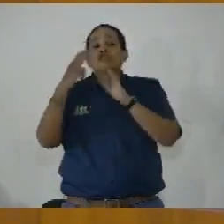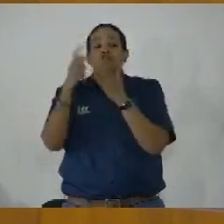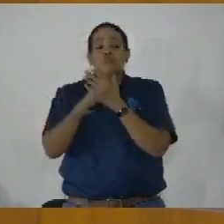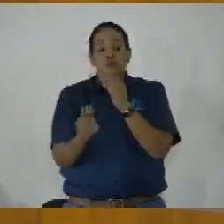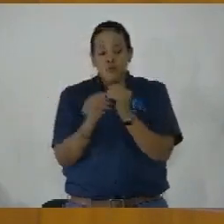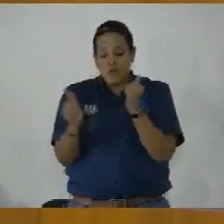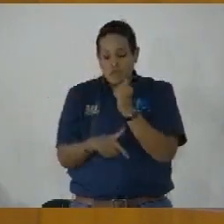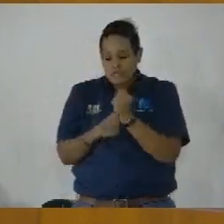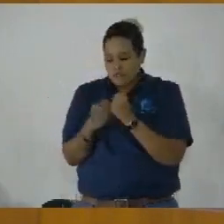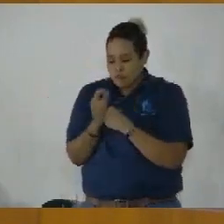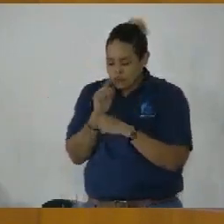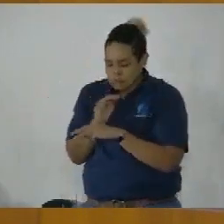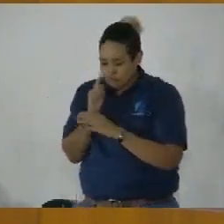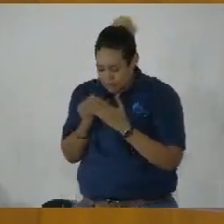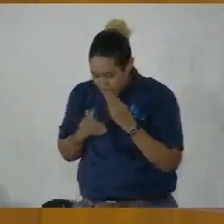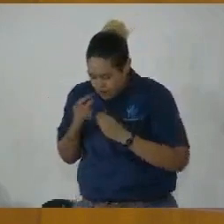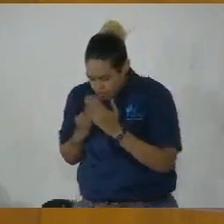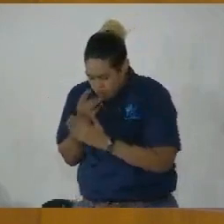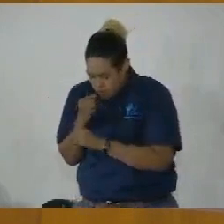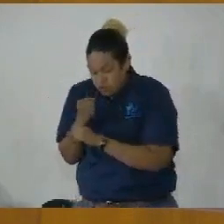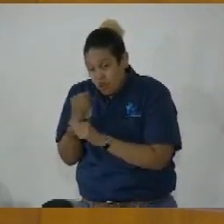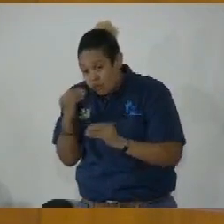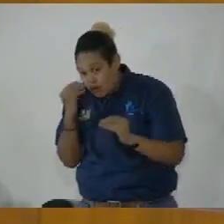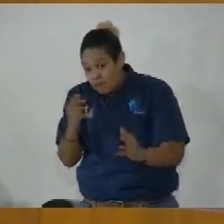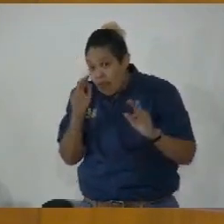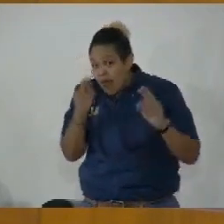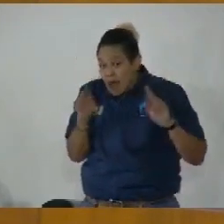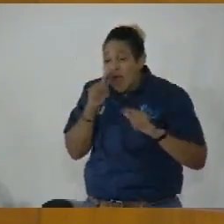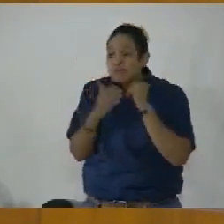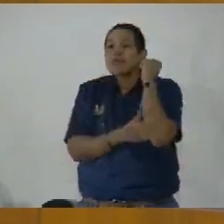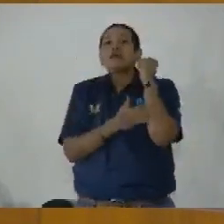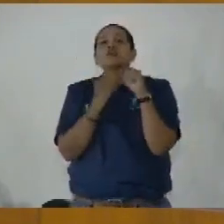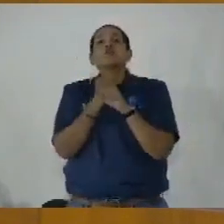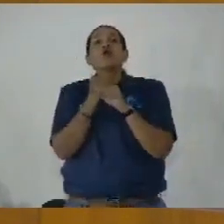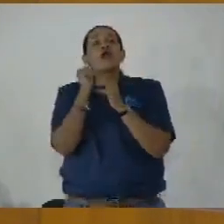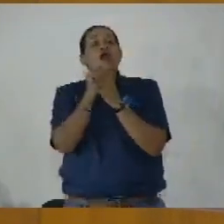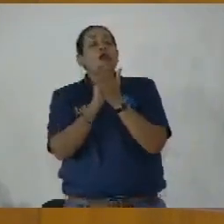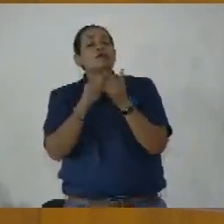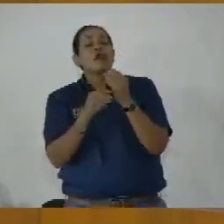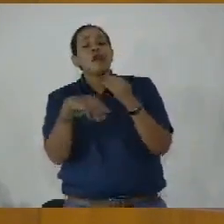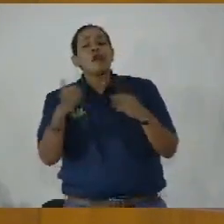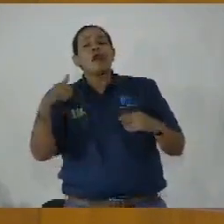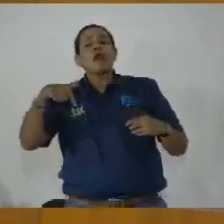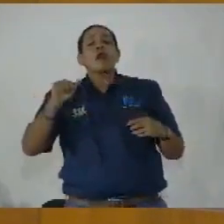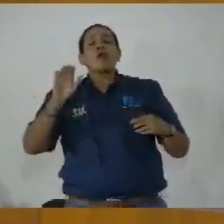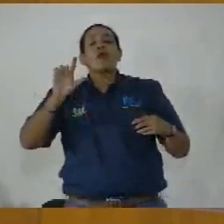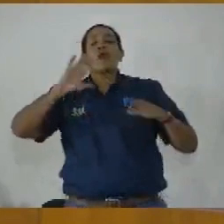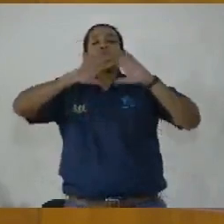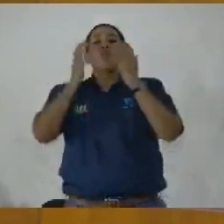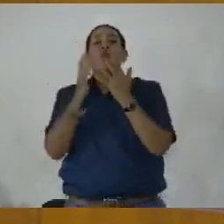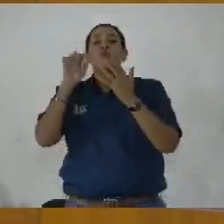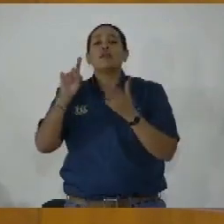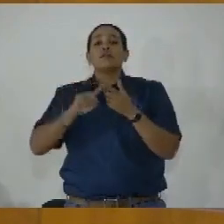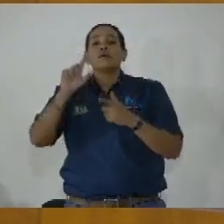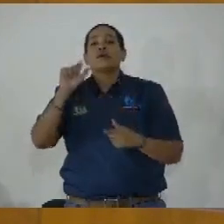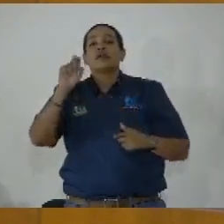this framework, the Ministry of Economic Growth and Job Creation, the National Works Agency, Accra Global Limited, and Mogan